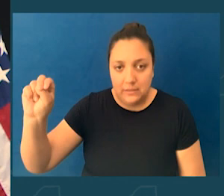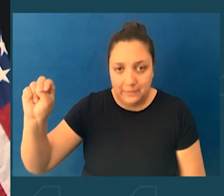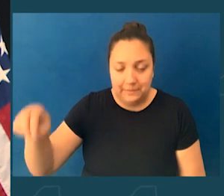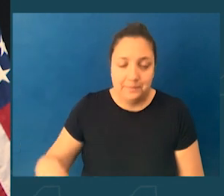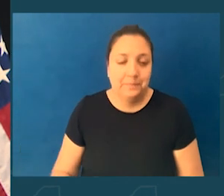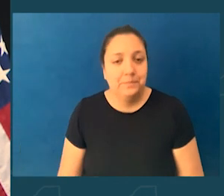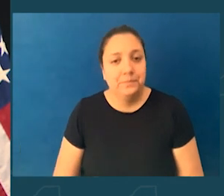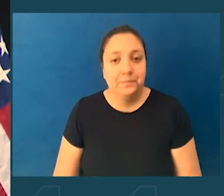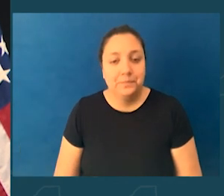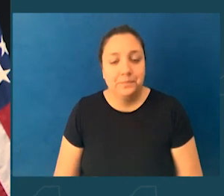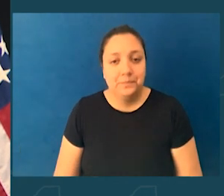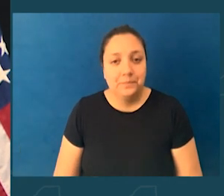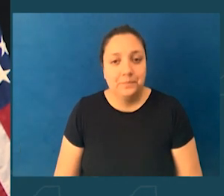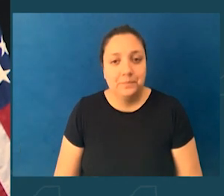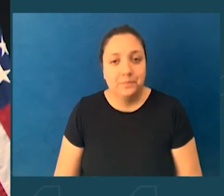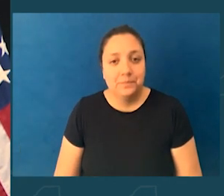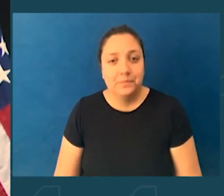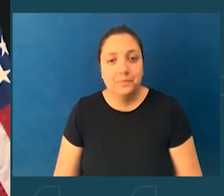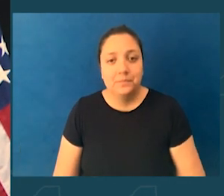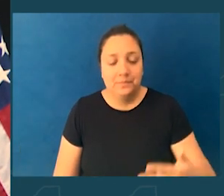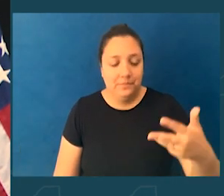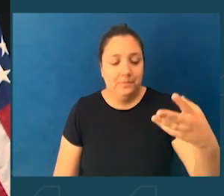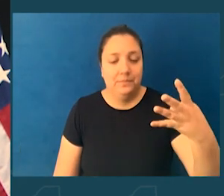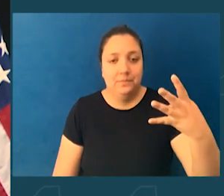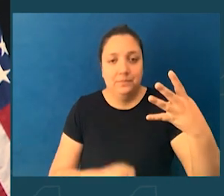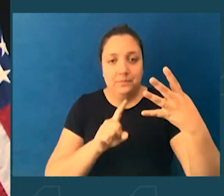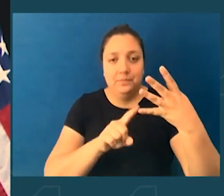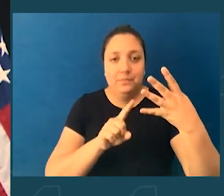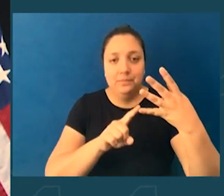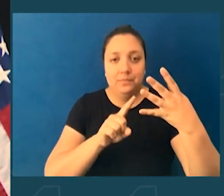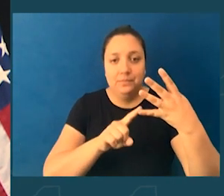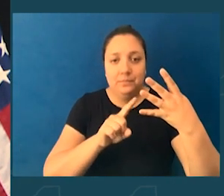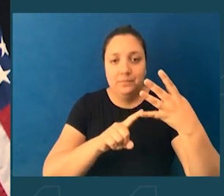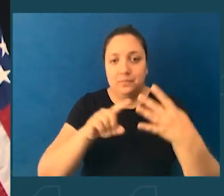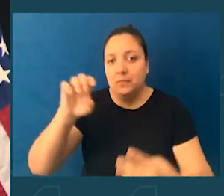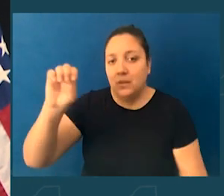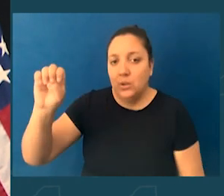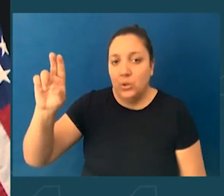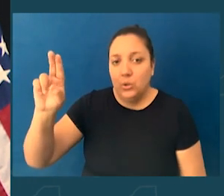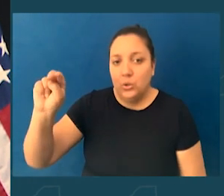And I see SUNY trustee Eunice Lewin with us as well.